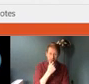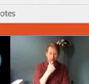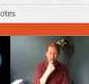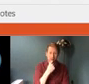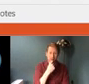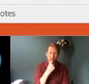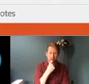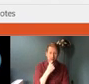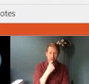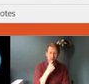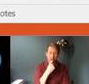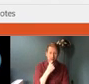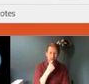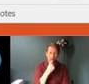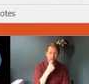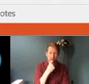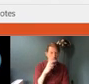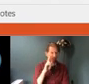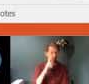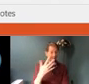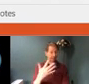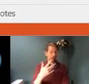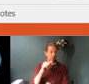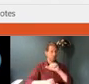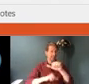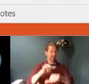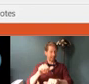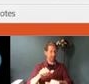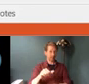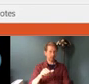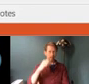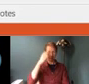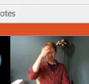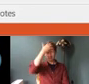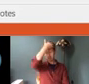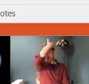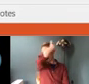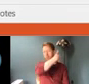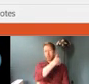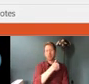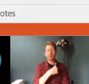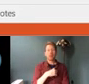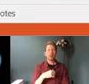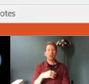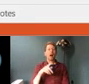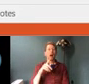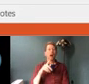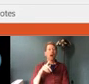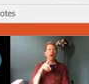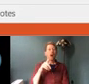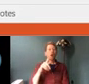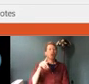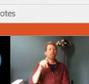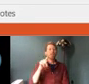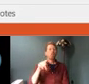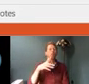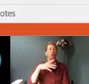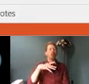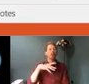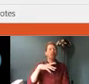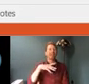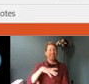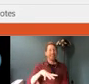out again. So you've seen the routine. So we see one that says routine. In order to advance them, if we're